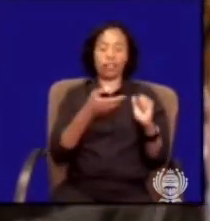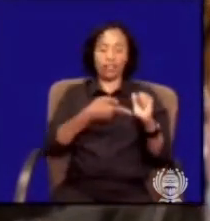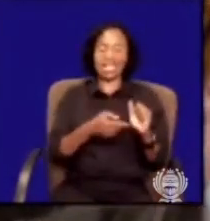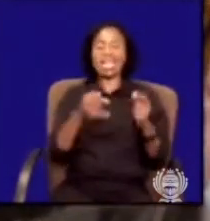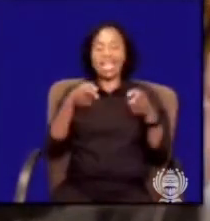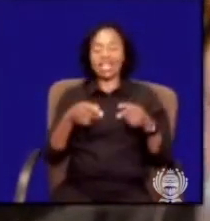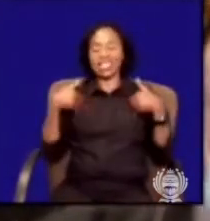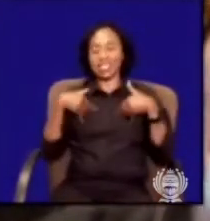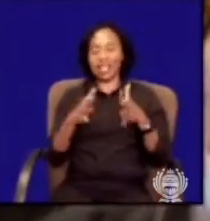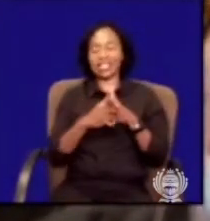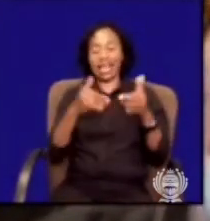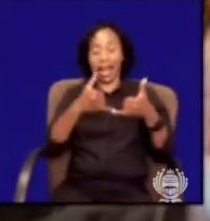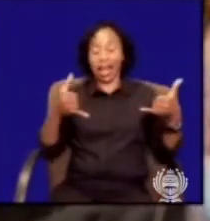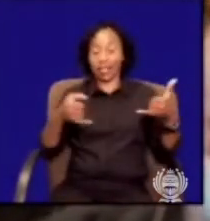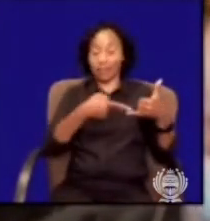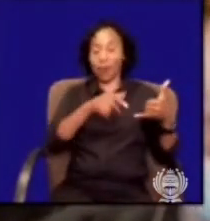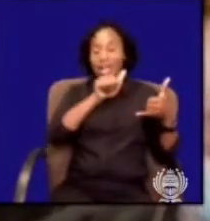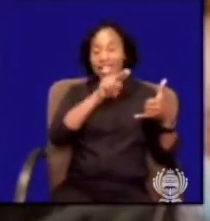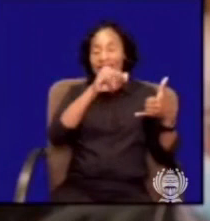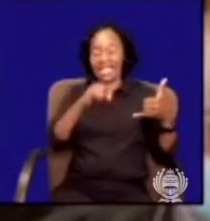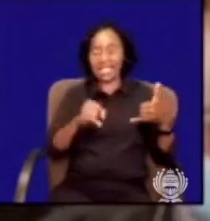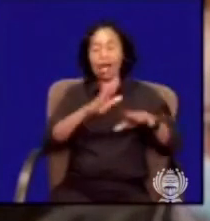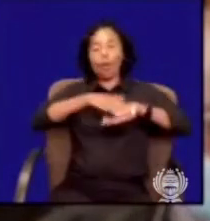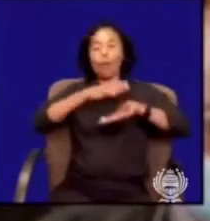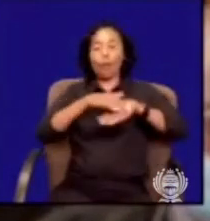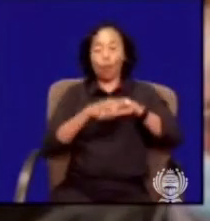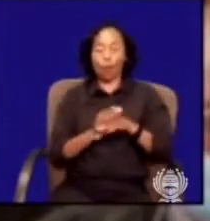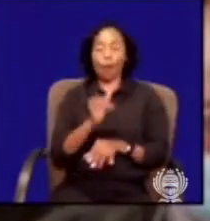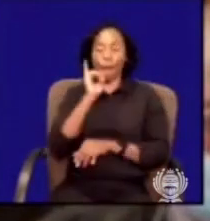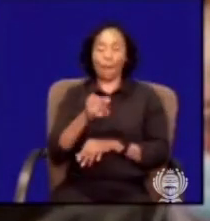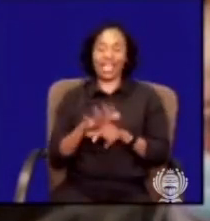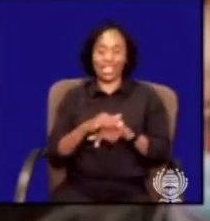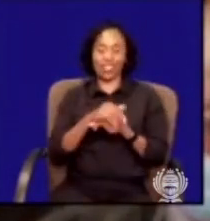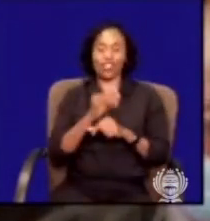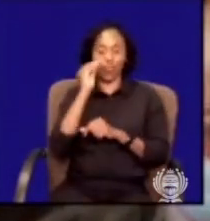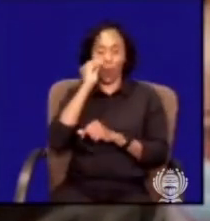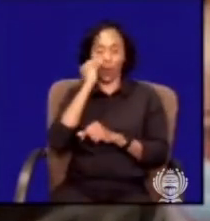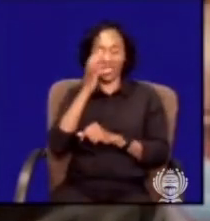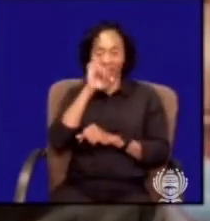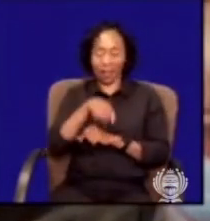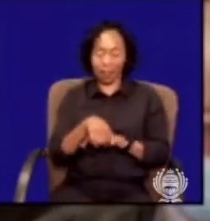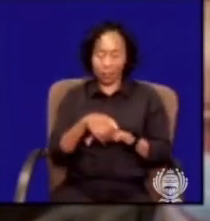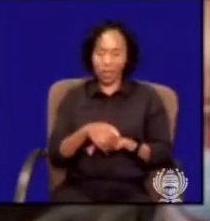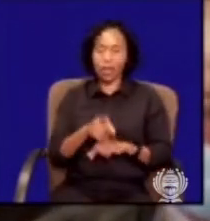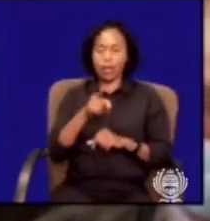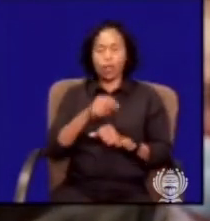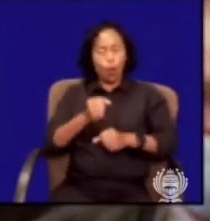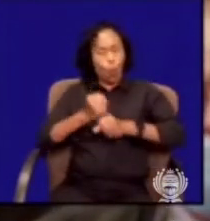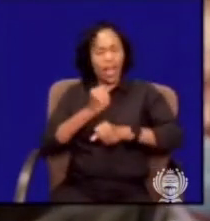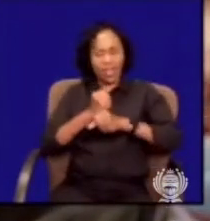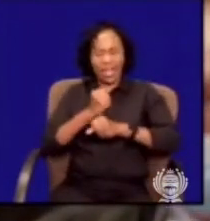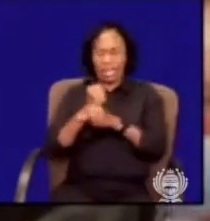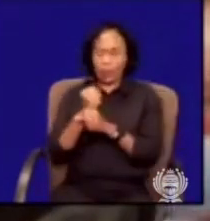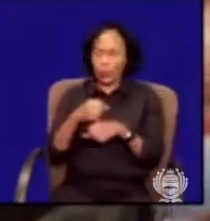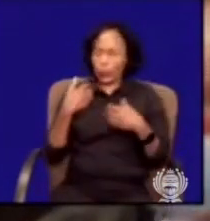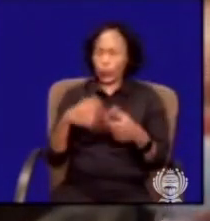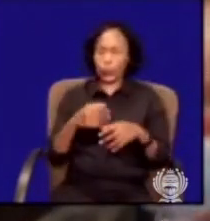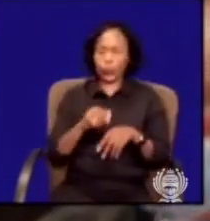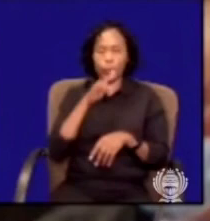which suggests even more bad news for him. Instead of working around him, Mr. President, why can't you just sack